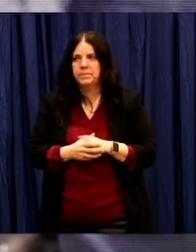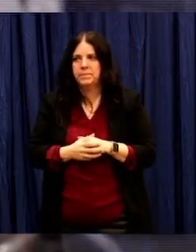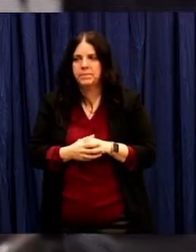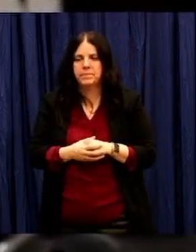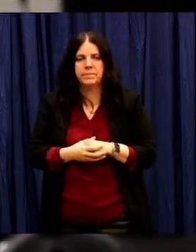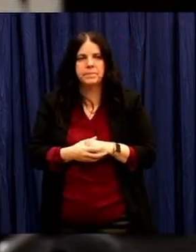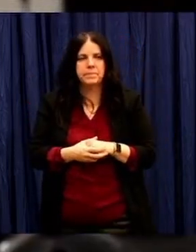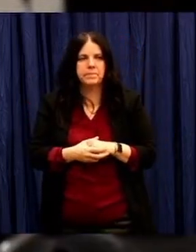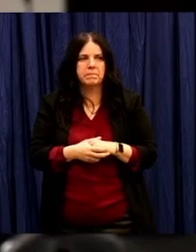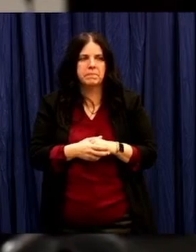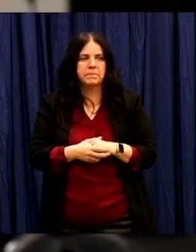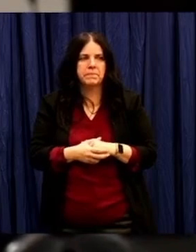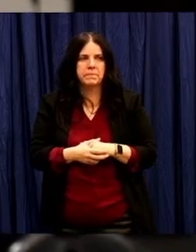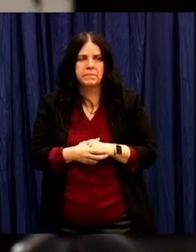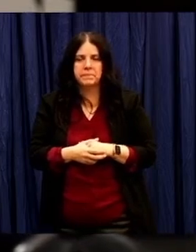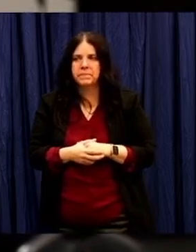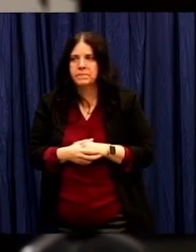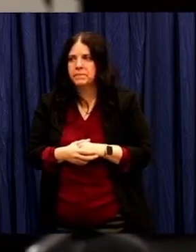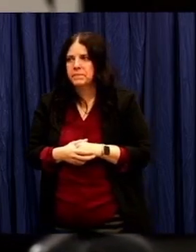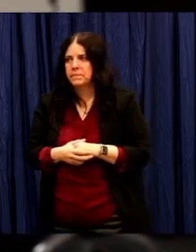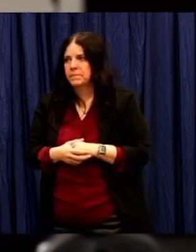Oh, okay.